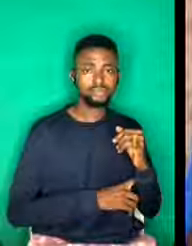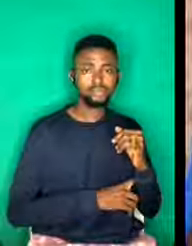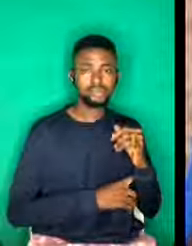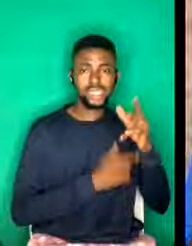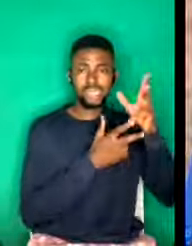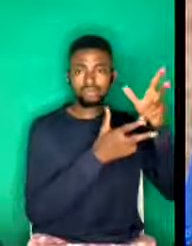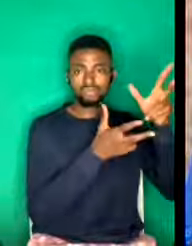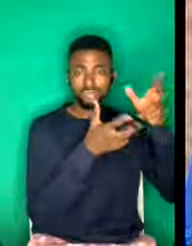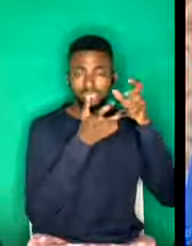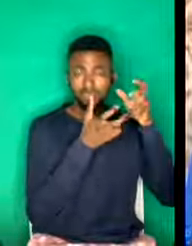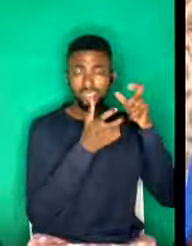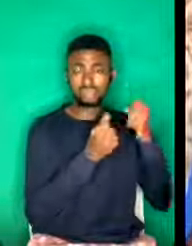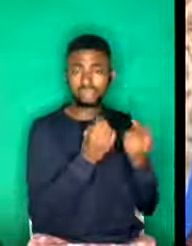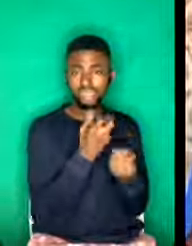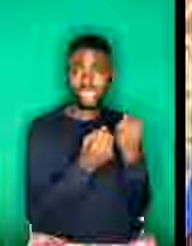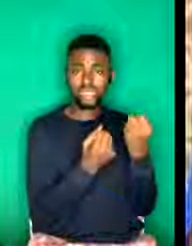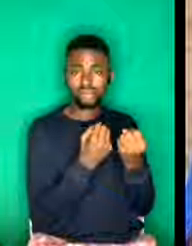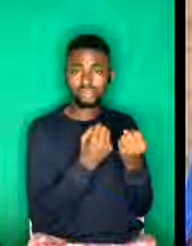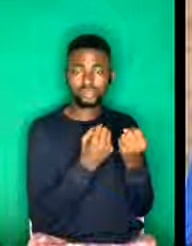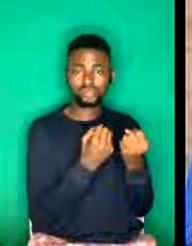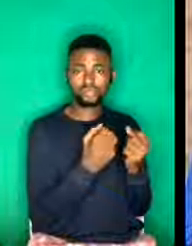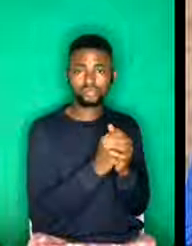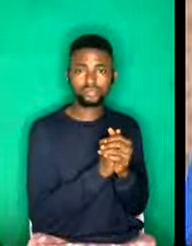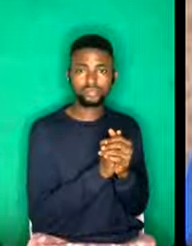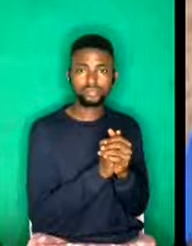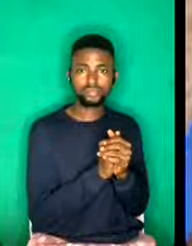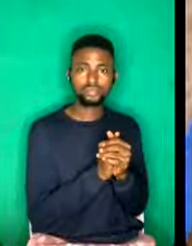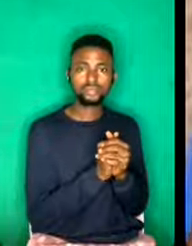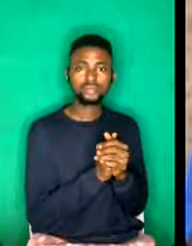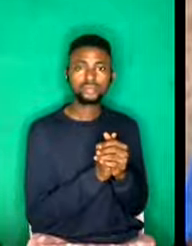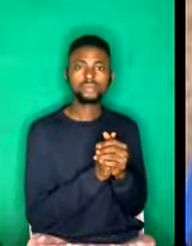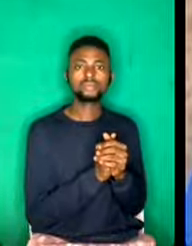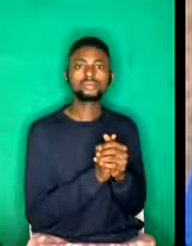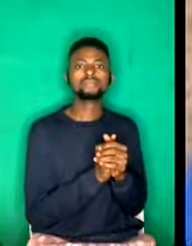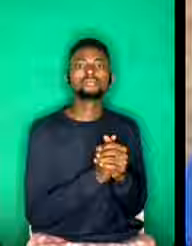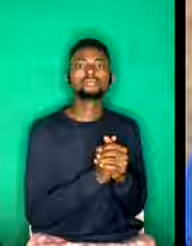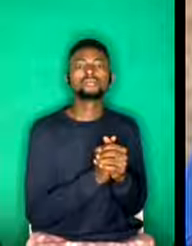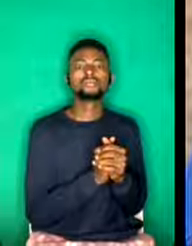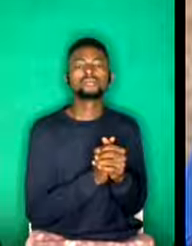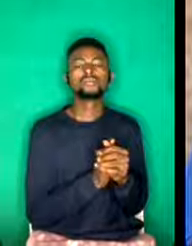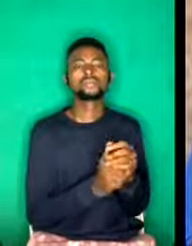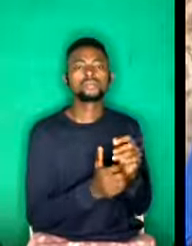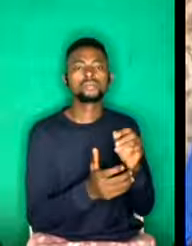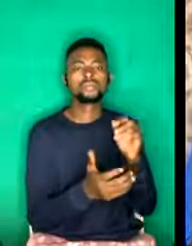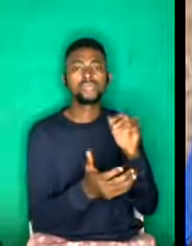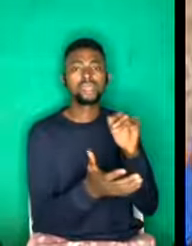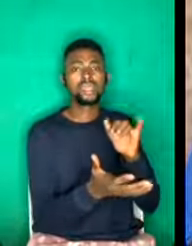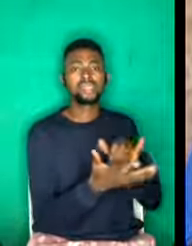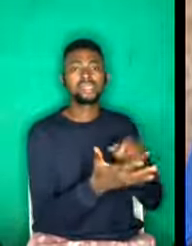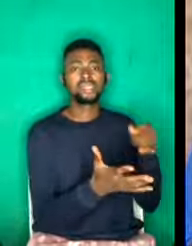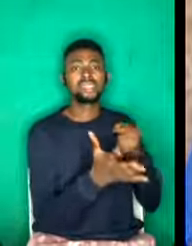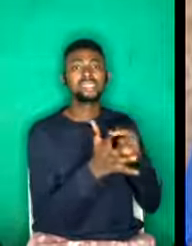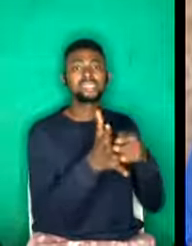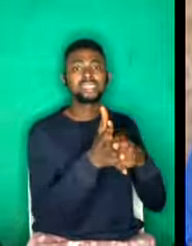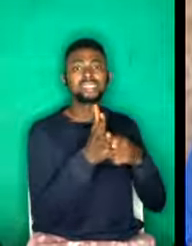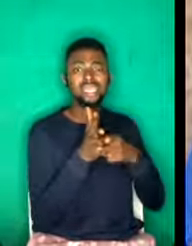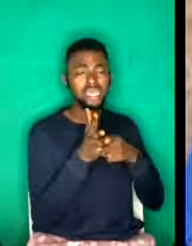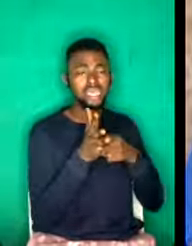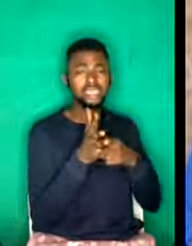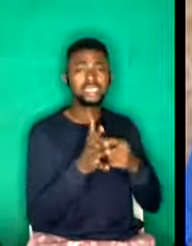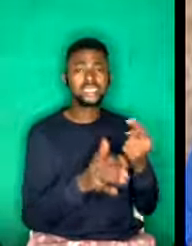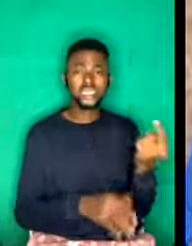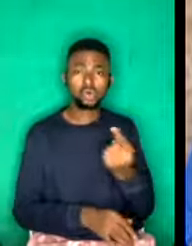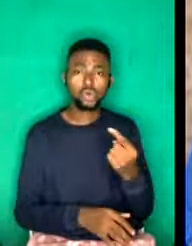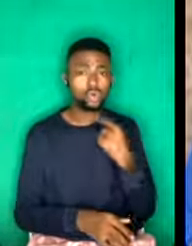receptive sign language. Okay. That's this. It takes a very professional, a